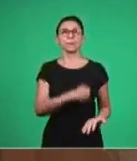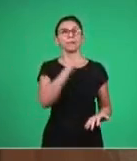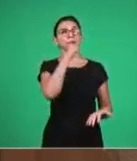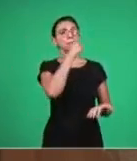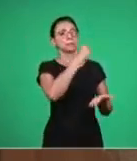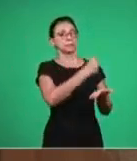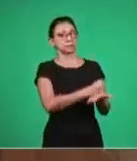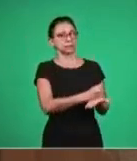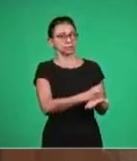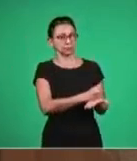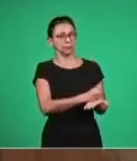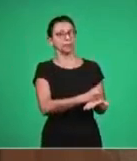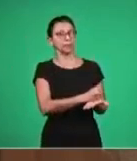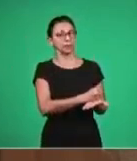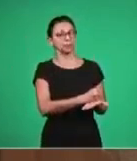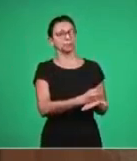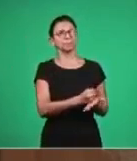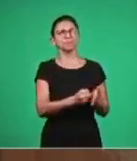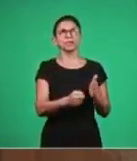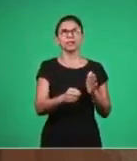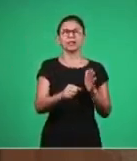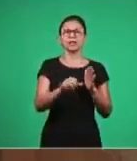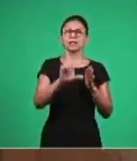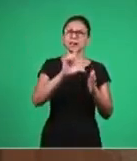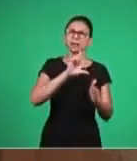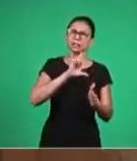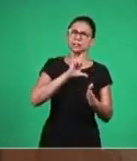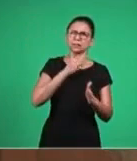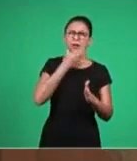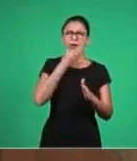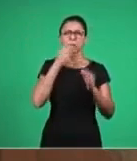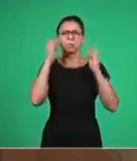Testament, before Moses,